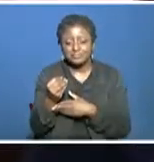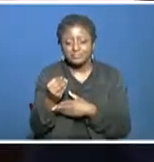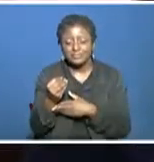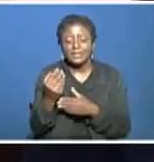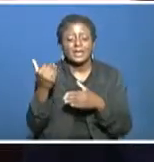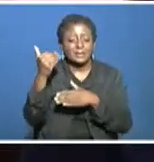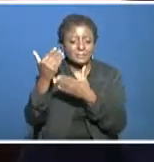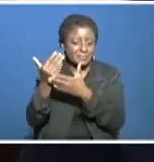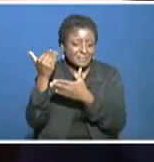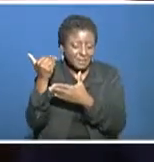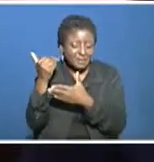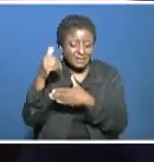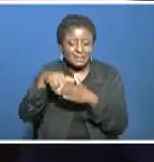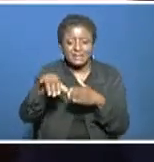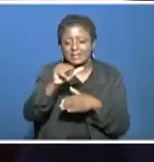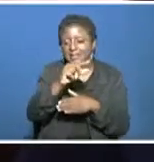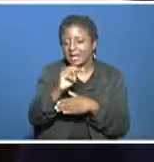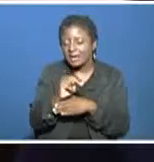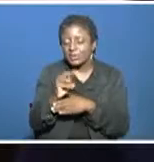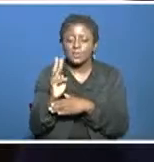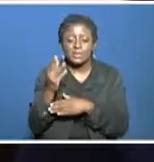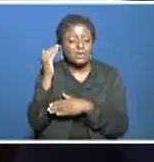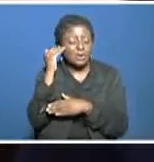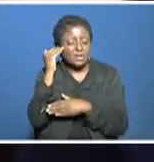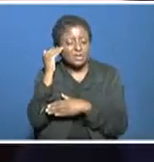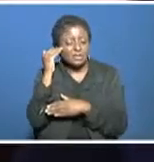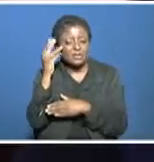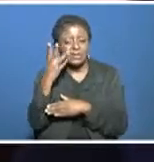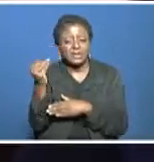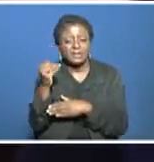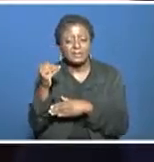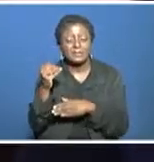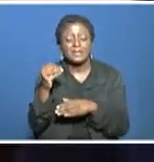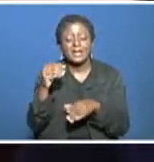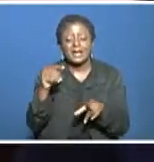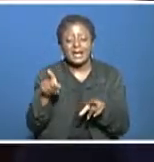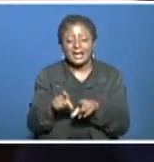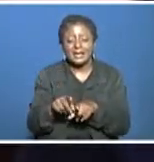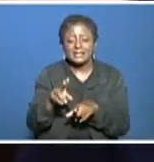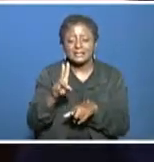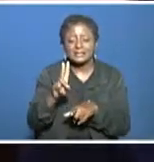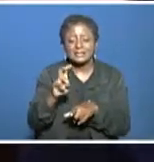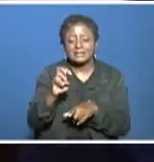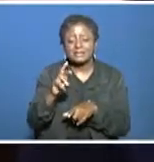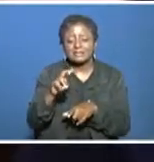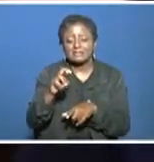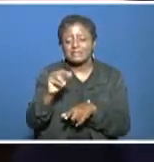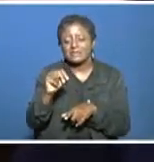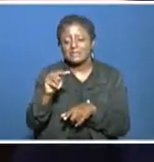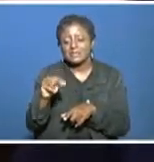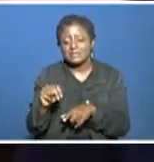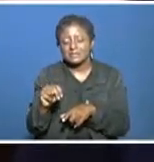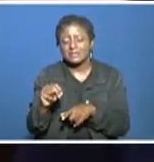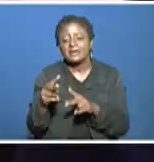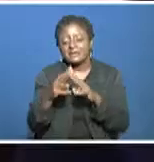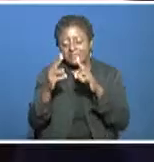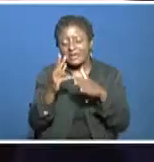Vinny. Very, very, very humble man. And I've never